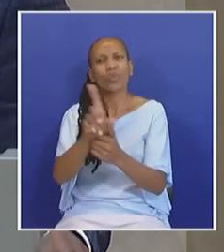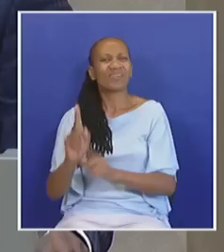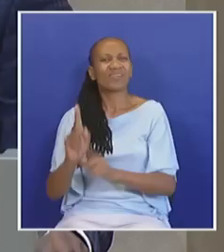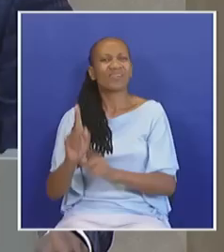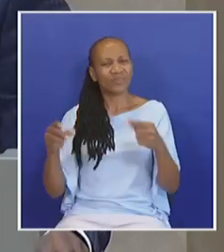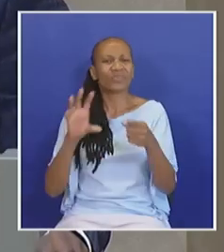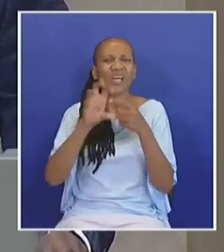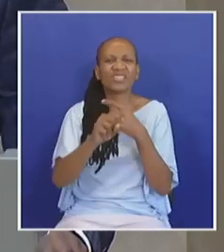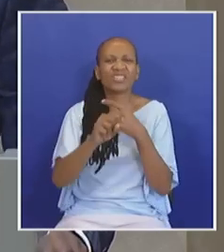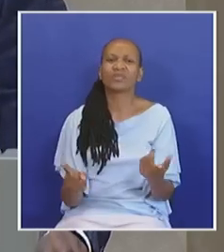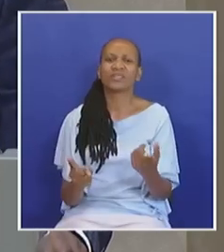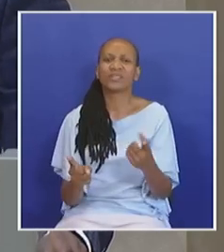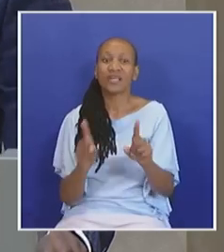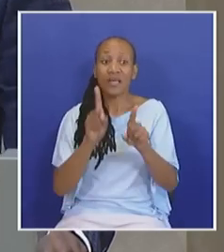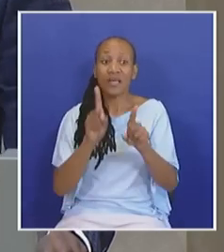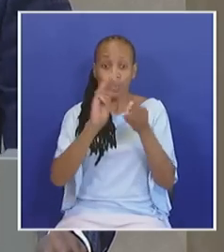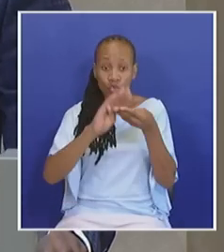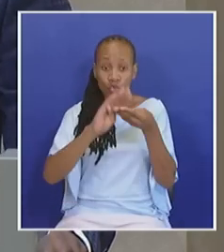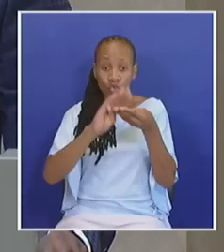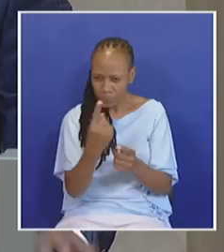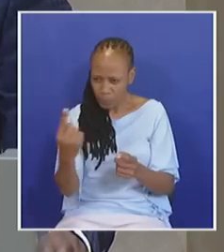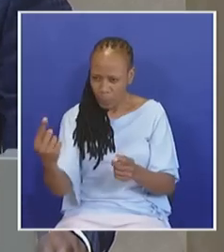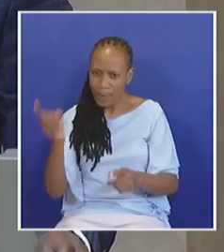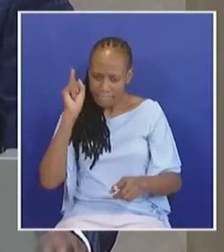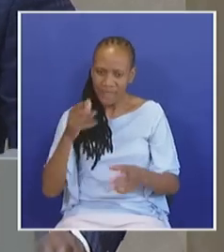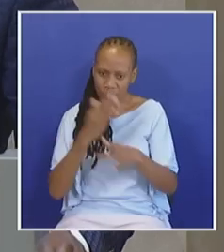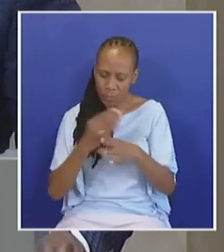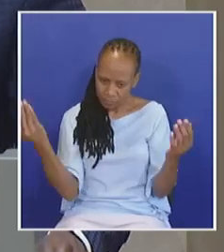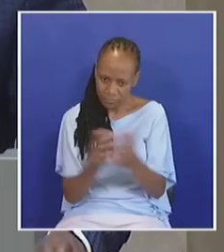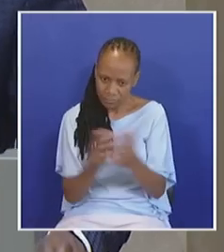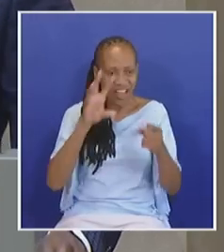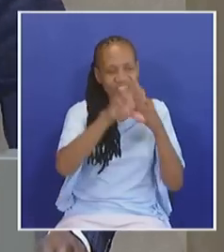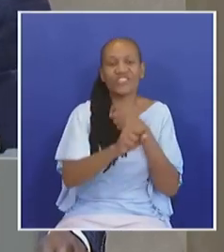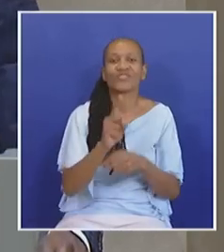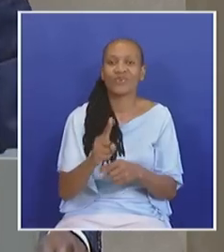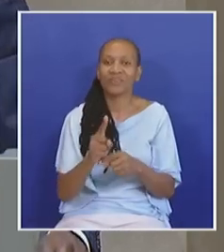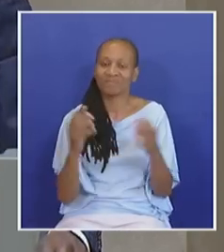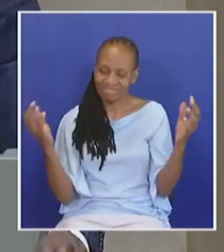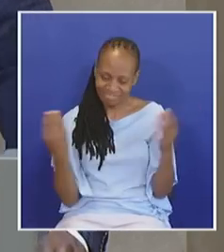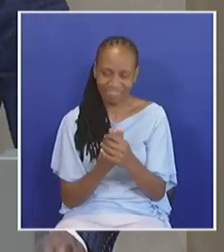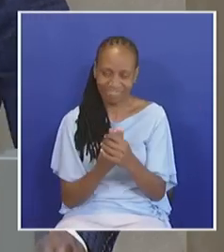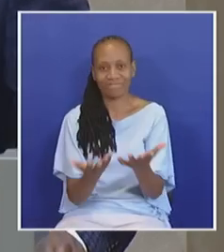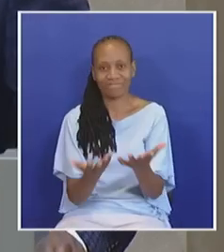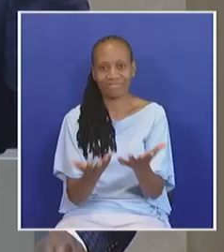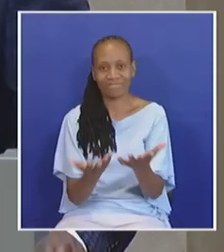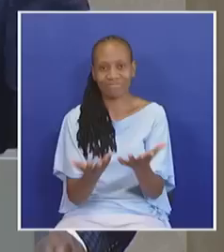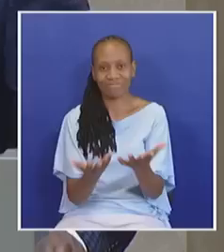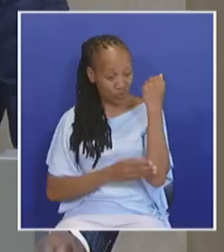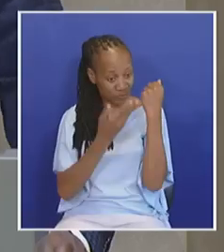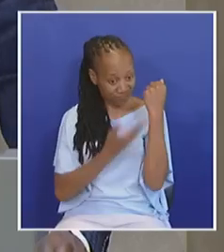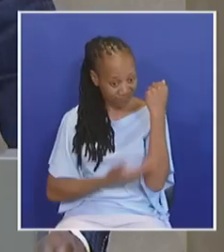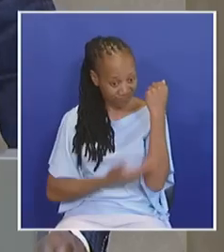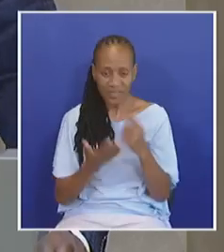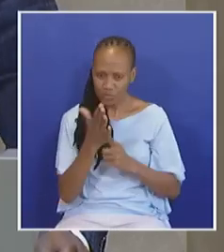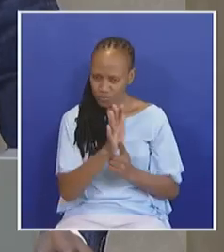identifies the role different sectors of society need to play in reaching that goal. Our Constitution, Honorable Chair, lays the basis